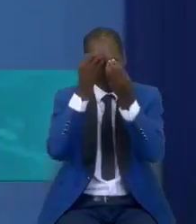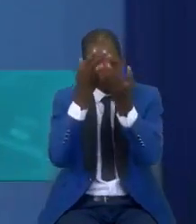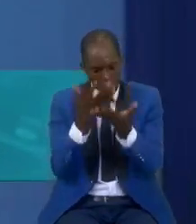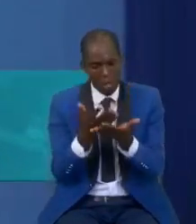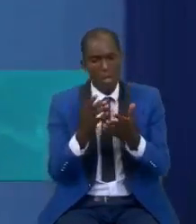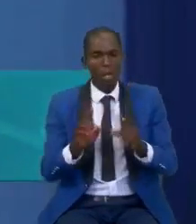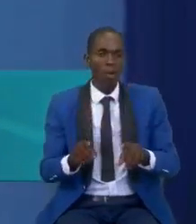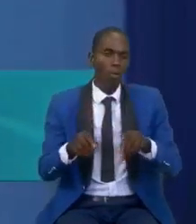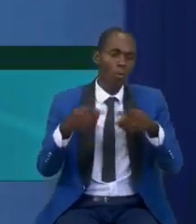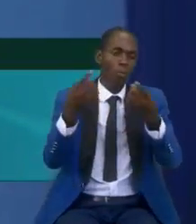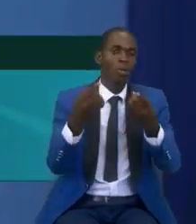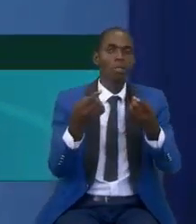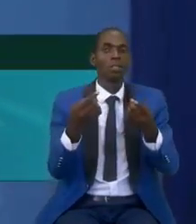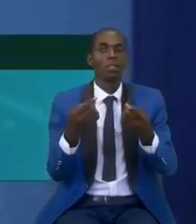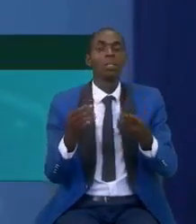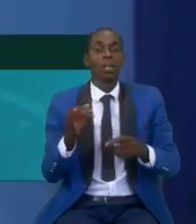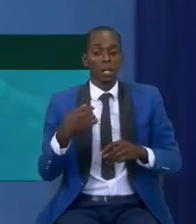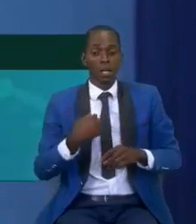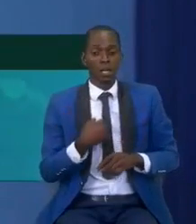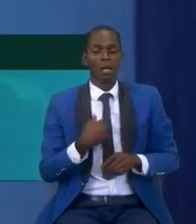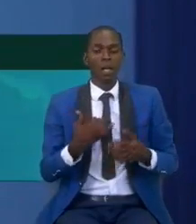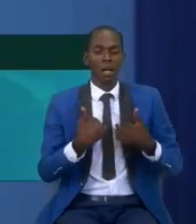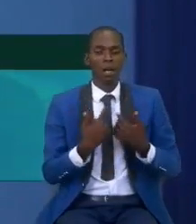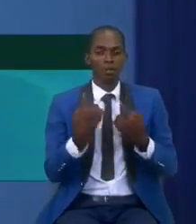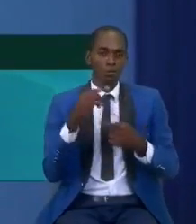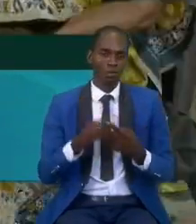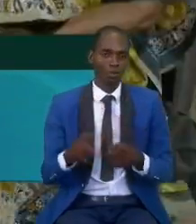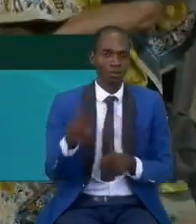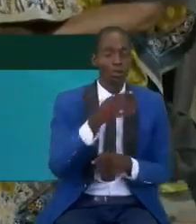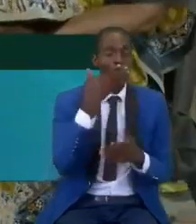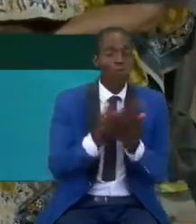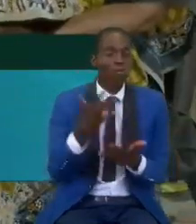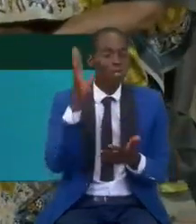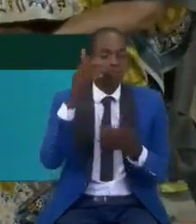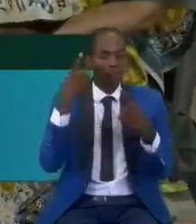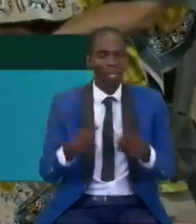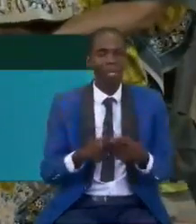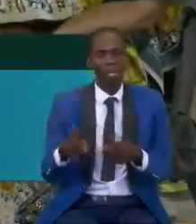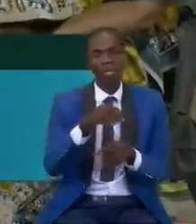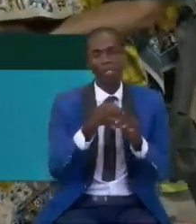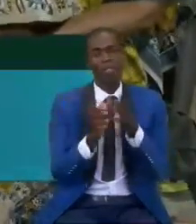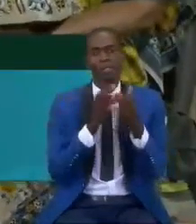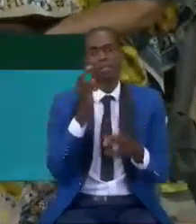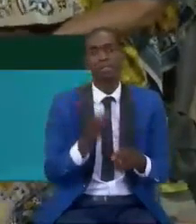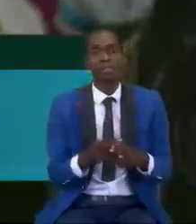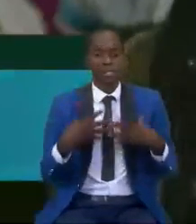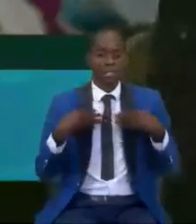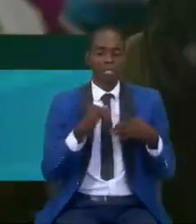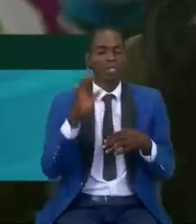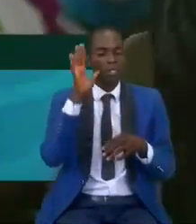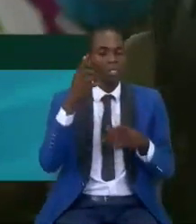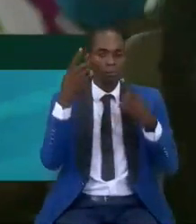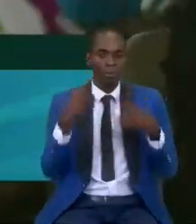things will happen to you. Healing will happen to you. Deliverance will happen to